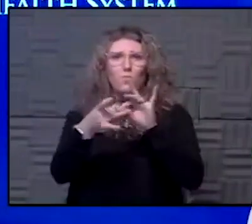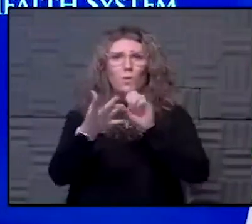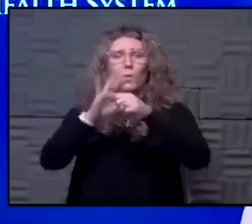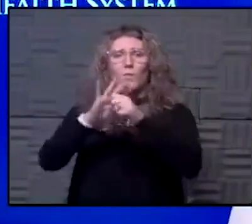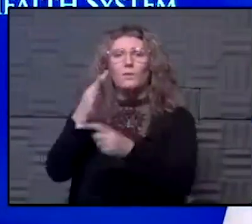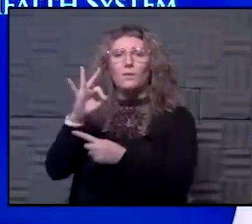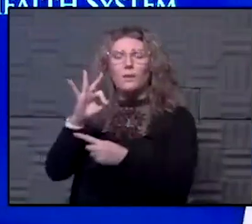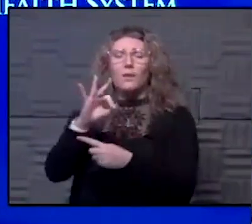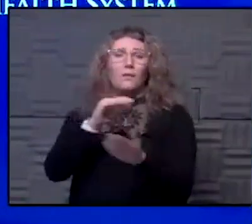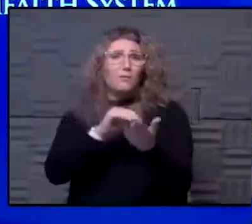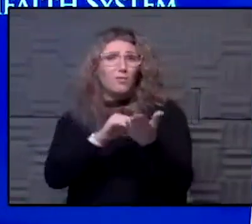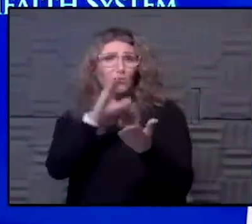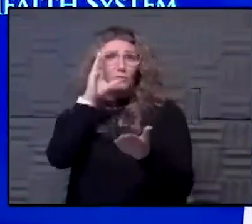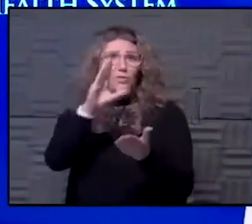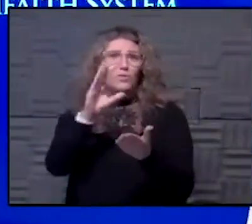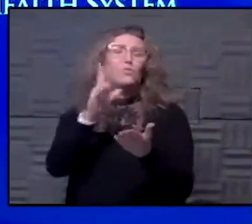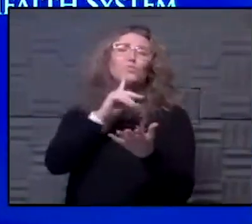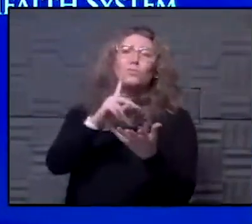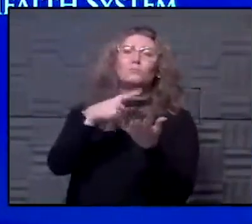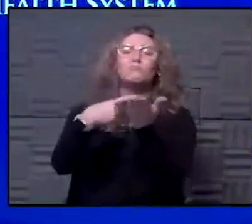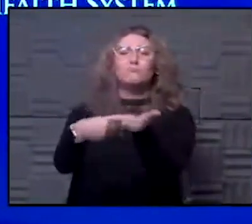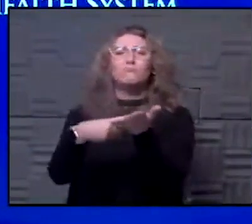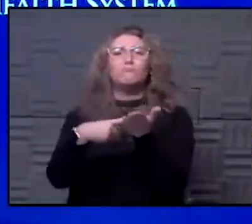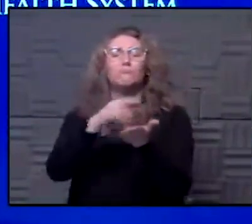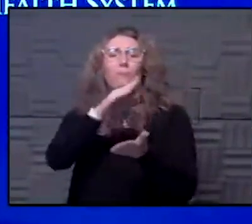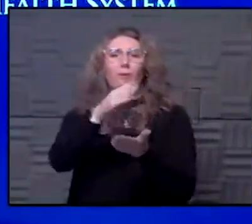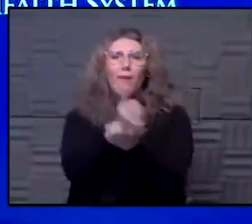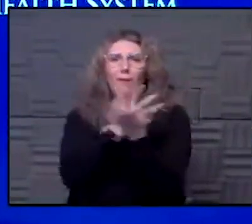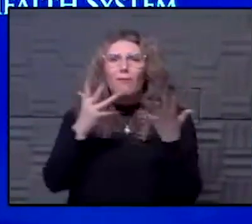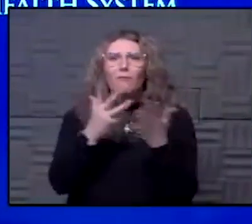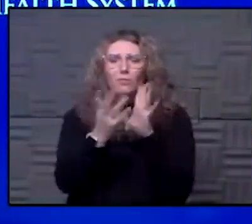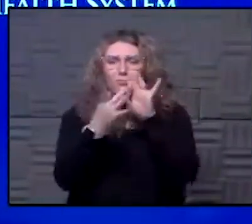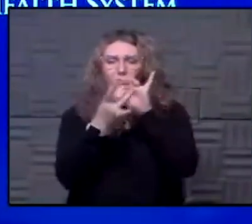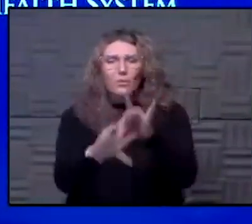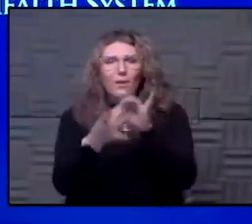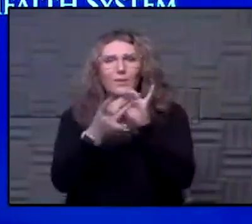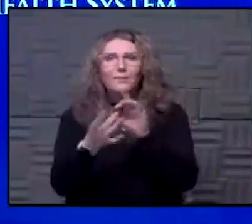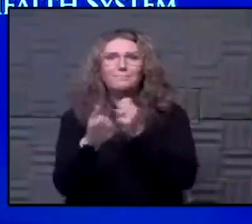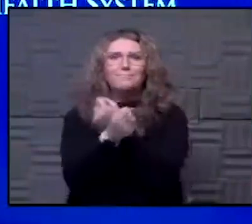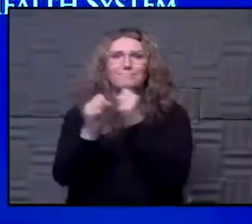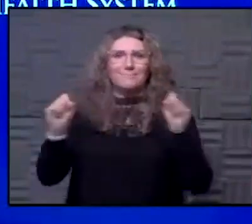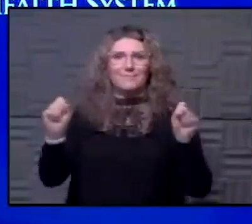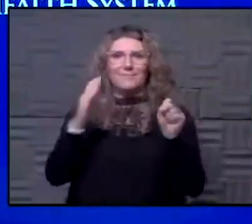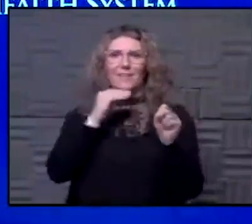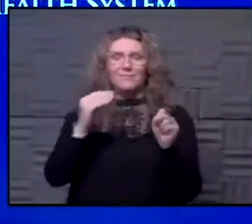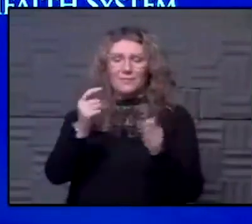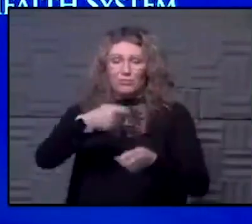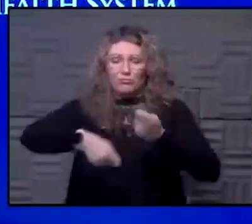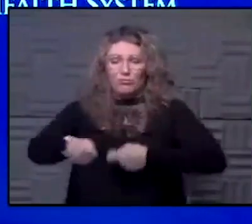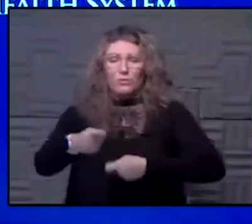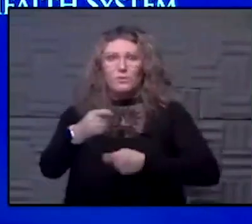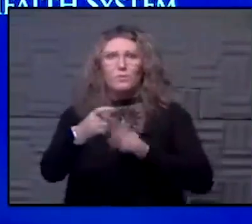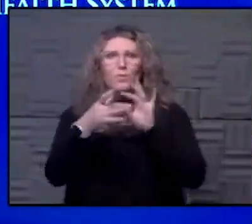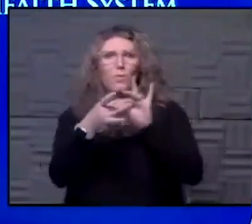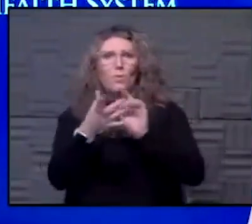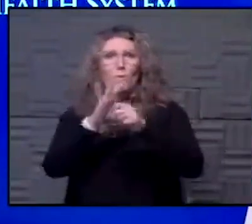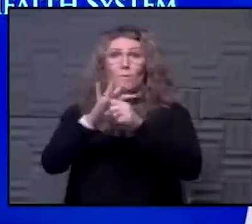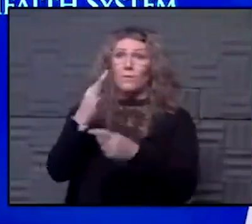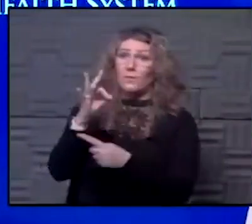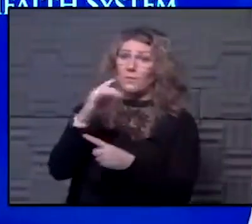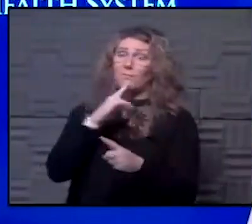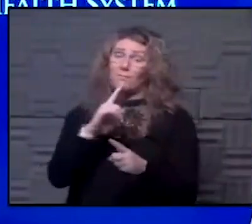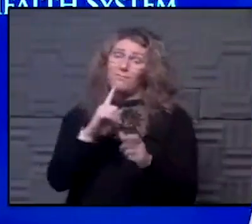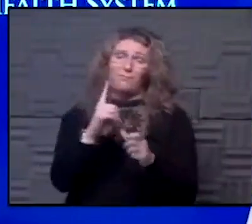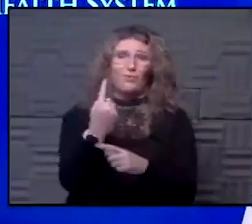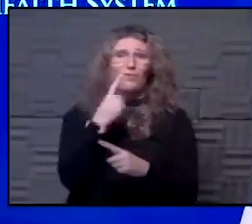just a moment. We're going to have a great conversation about the whole safety questions around COVID-19 and transplant. I look forward to this conversation all morning long because, first of all, these are